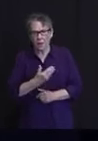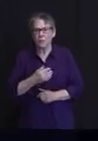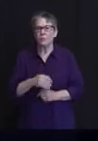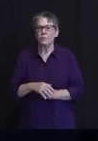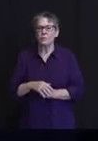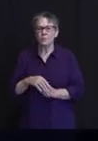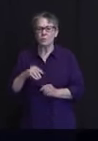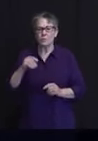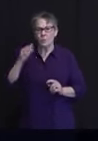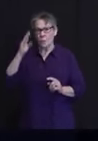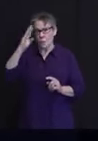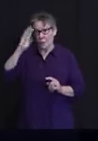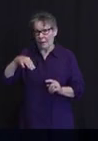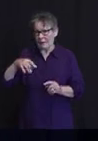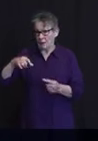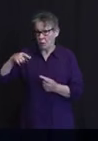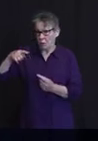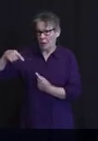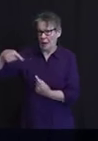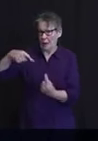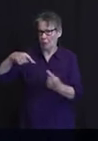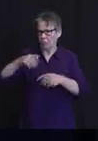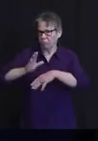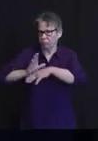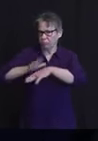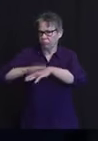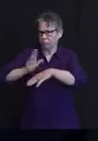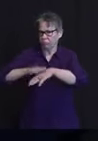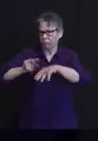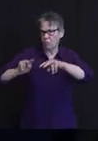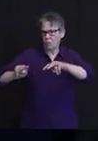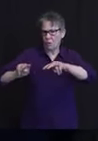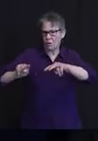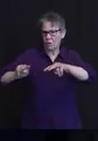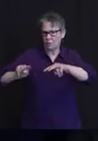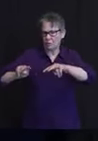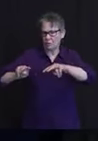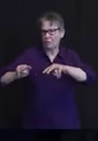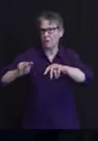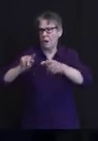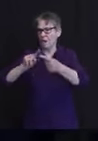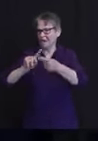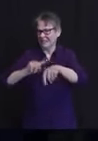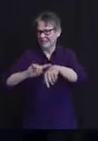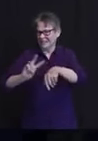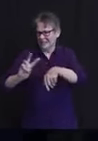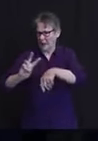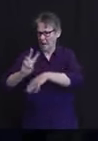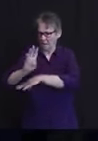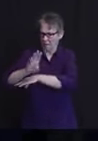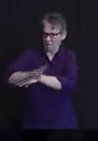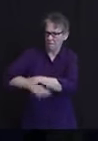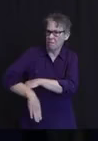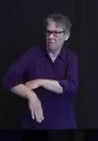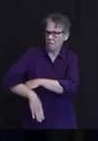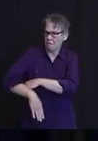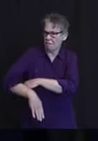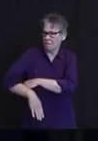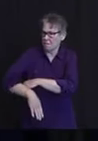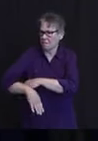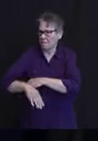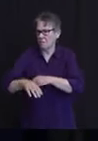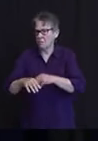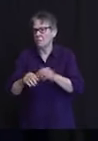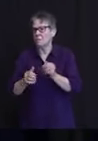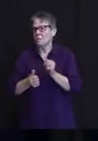6 p.m. for 16 of our 21 counties. I won't go through them all, but it's kind of the 5 northeastern that are not